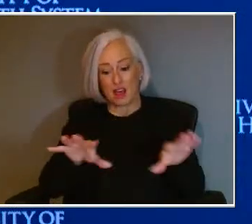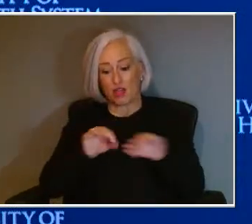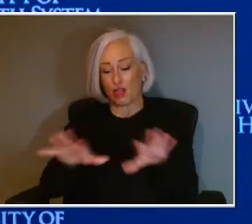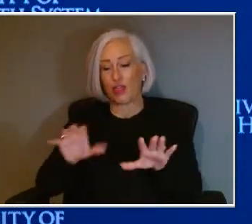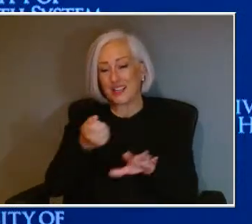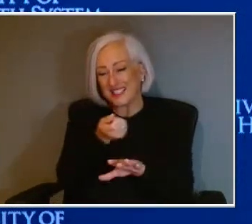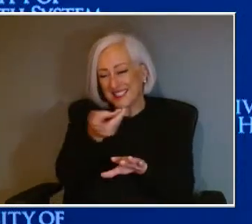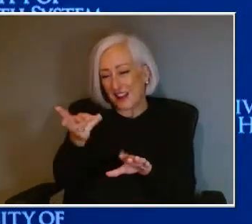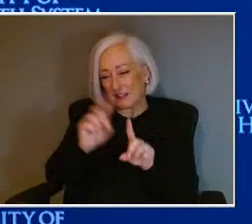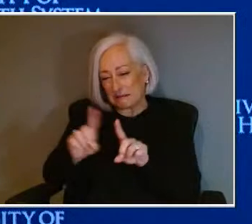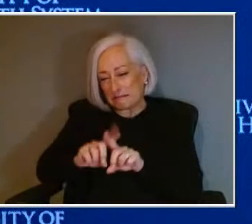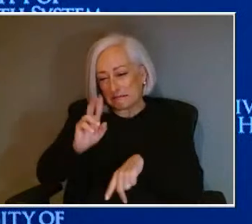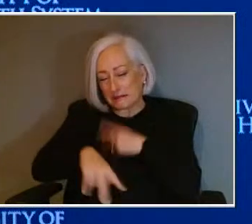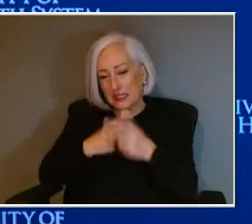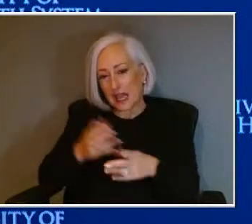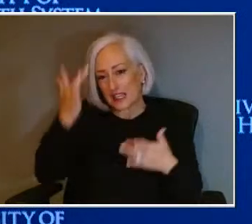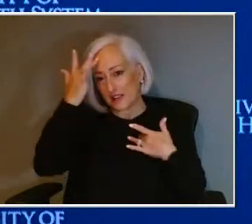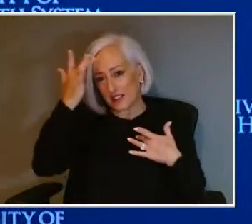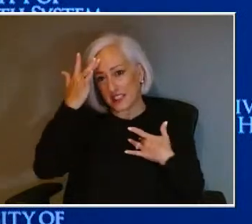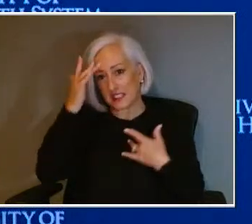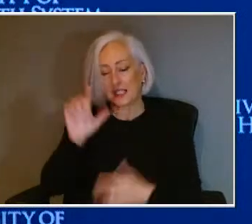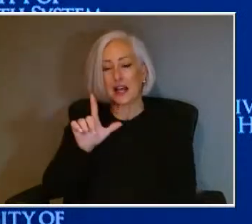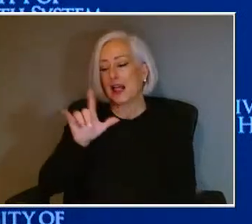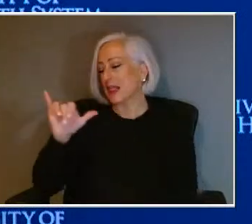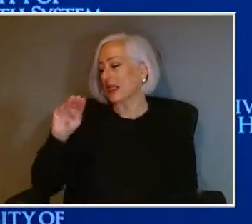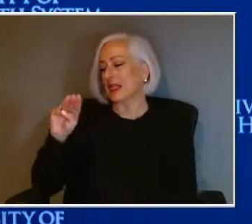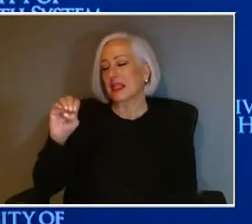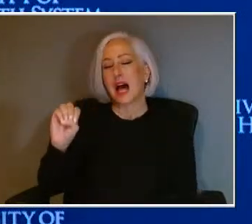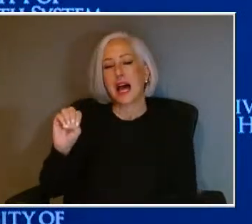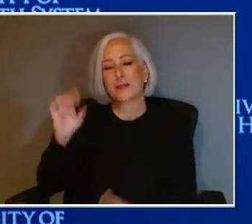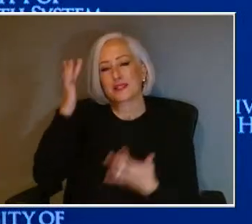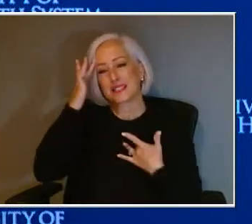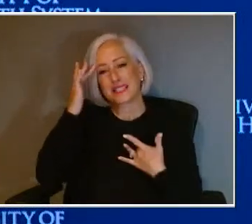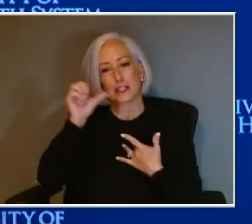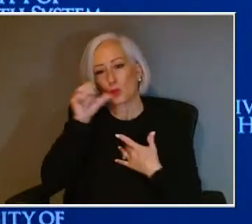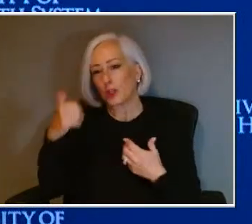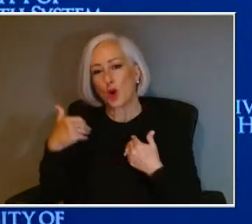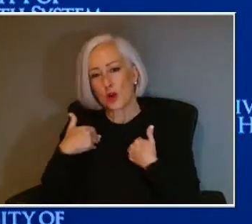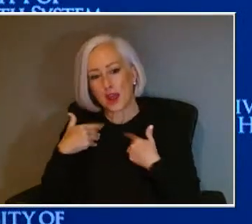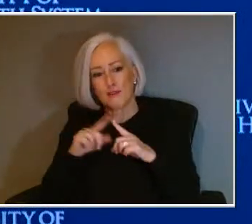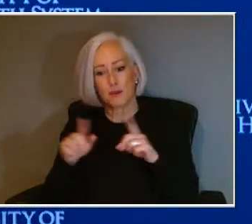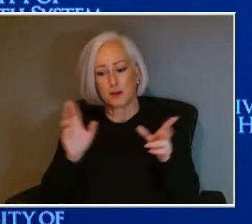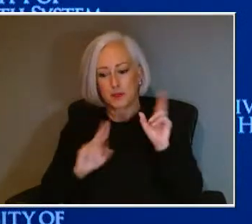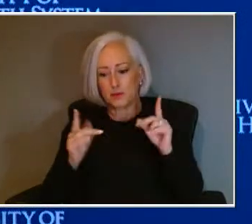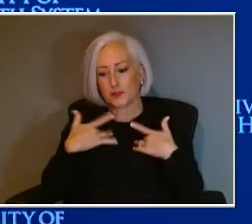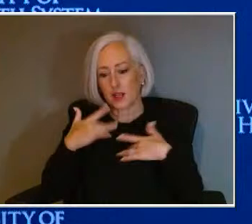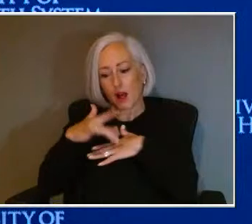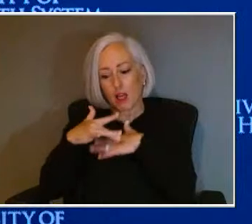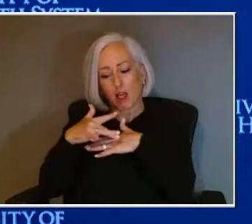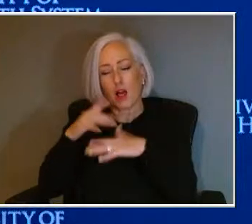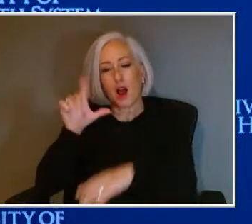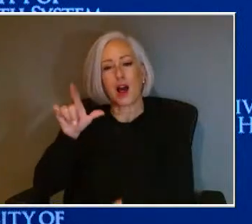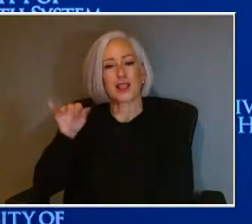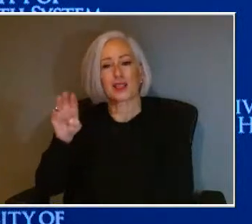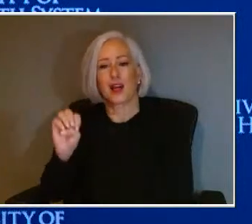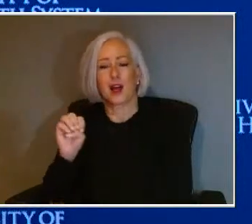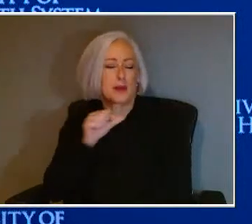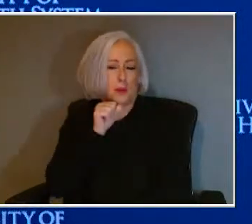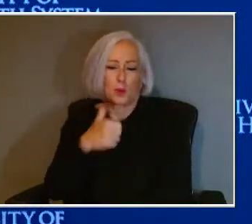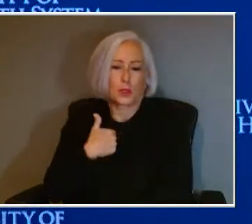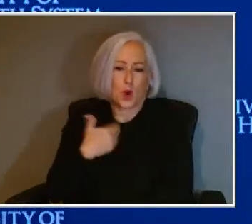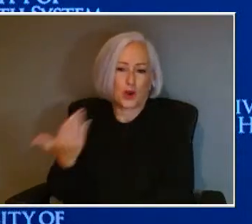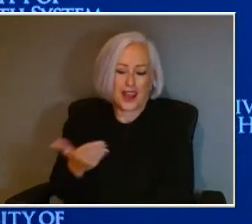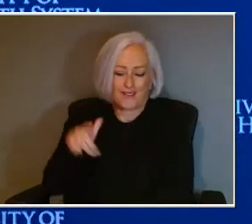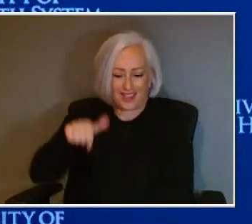don't have much Lyme disease around here, although people are really focused on Lyme disease. We really don't have a lot of Lyme disease in this